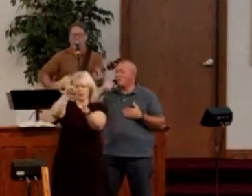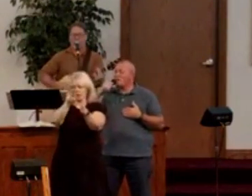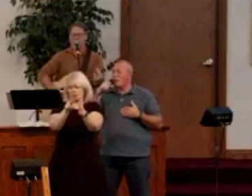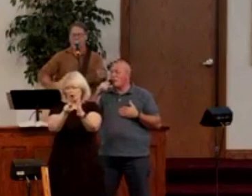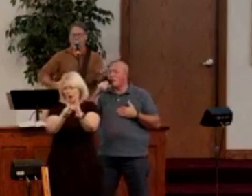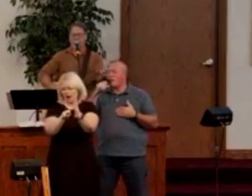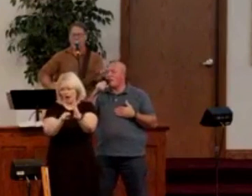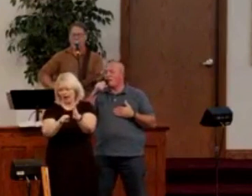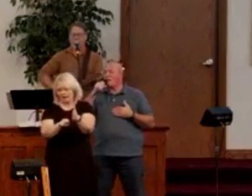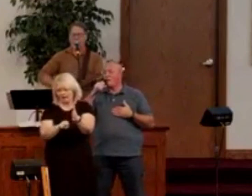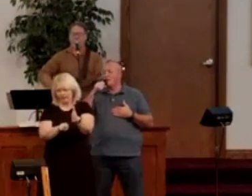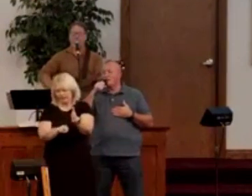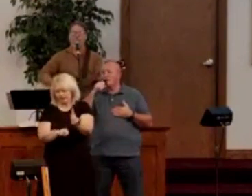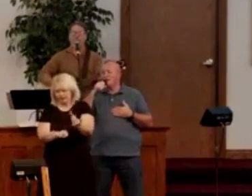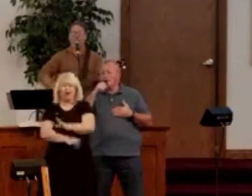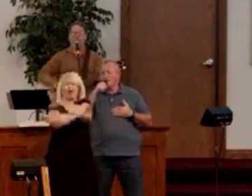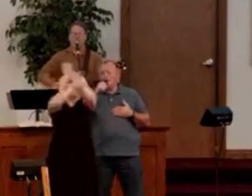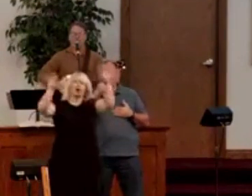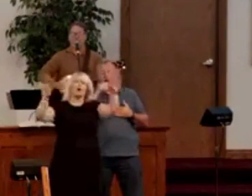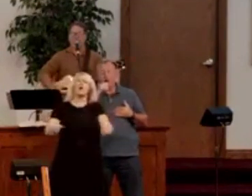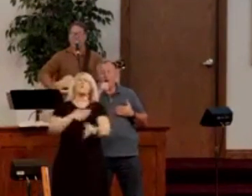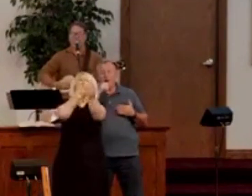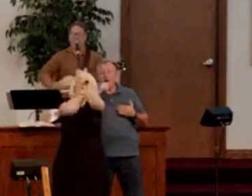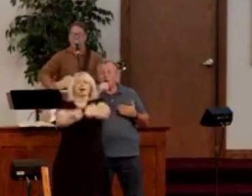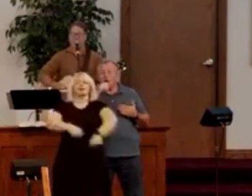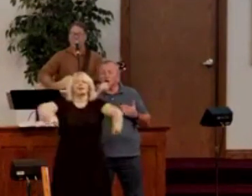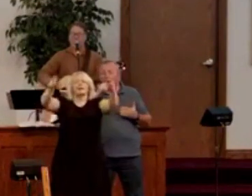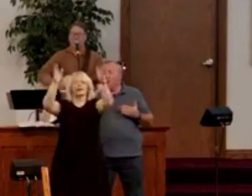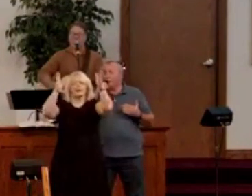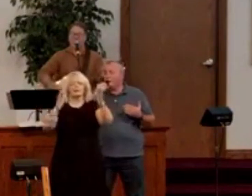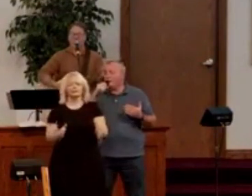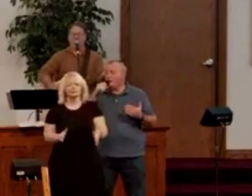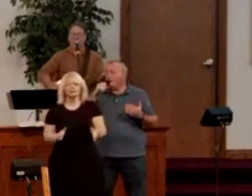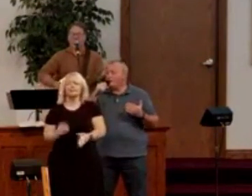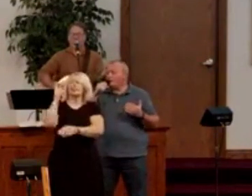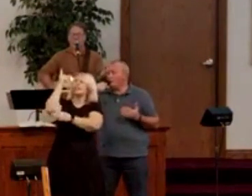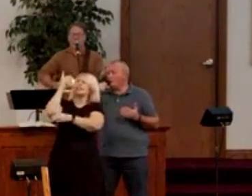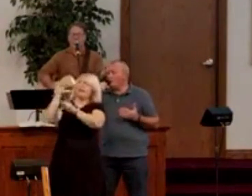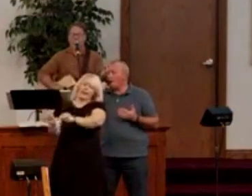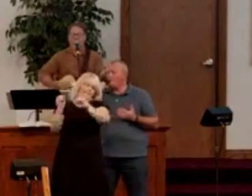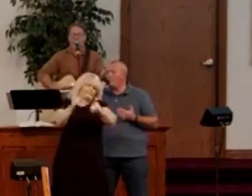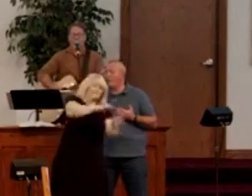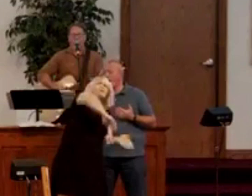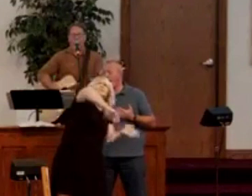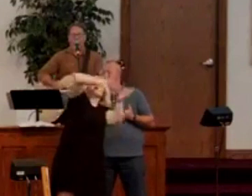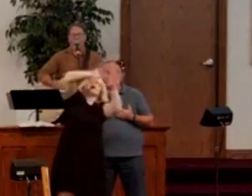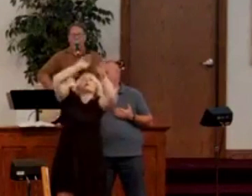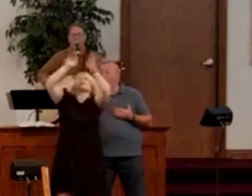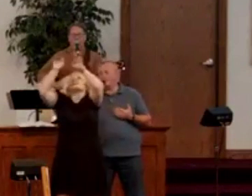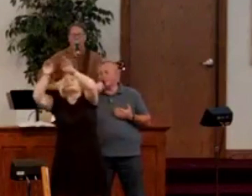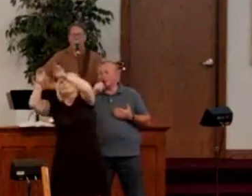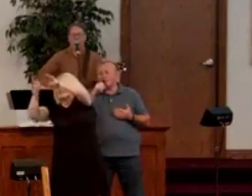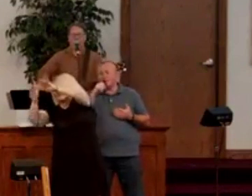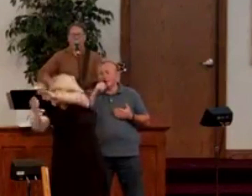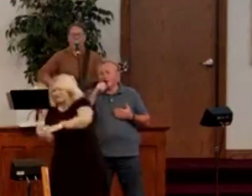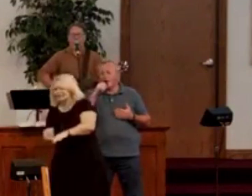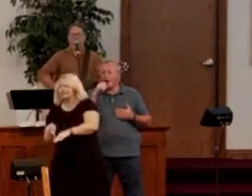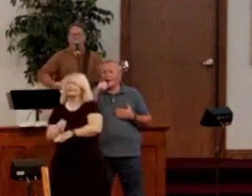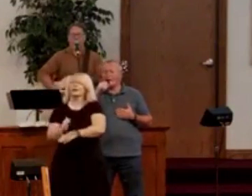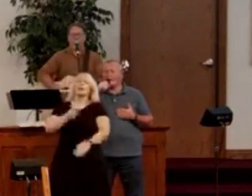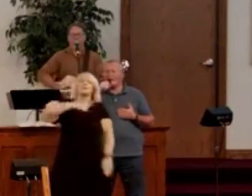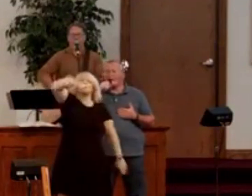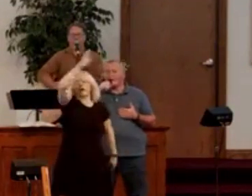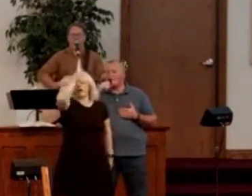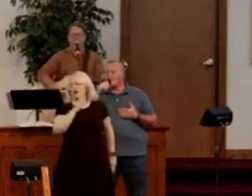conquered the grave. Oh, my Savior. He can move the mountains. For